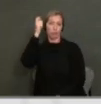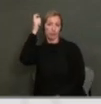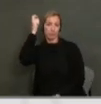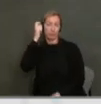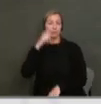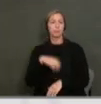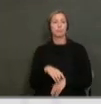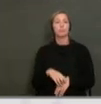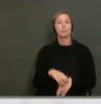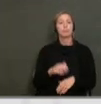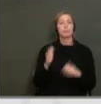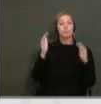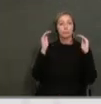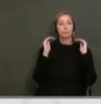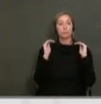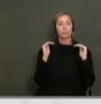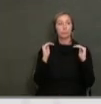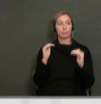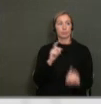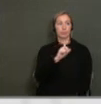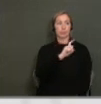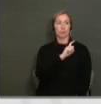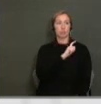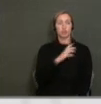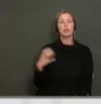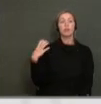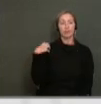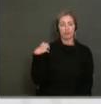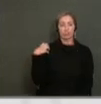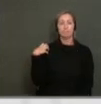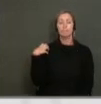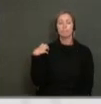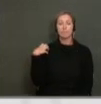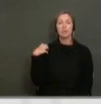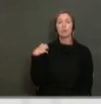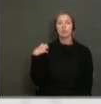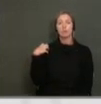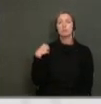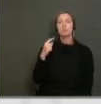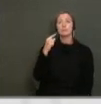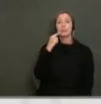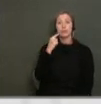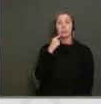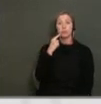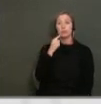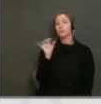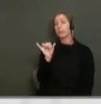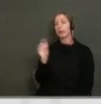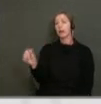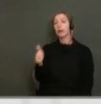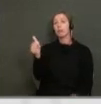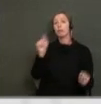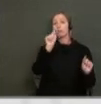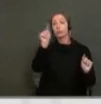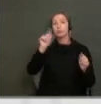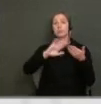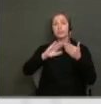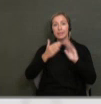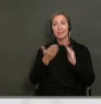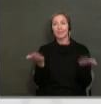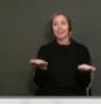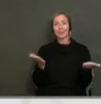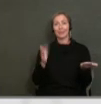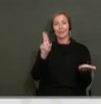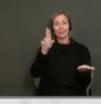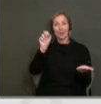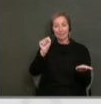Chief McManus is proposing on the utilization of this additional resources, San Antonio, just like any other city in the country,